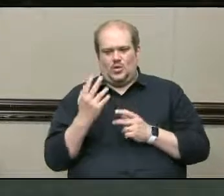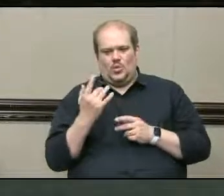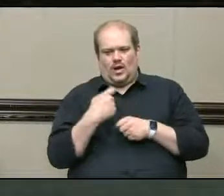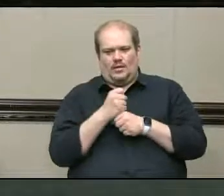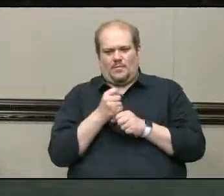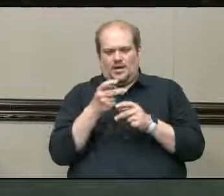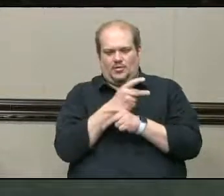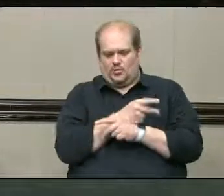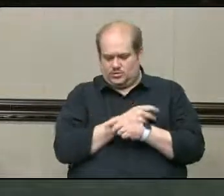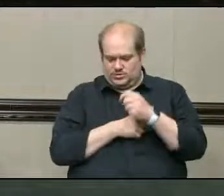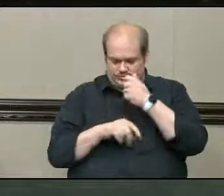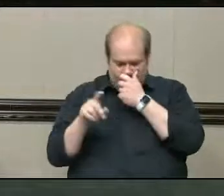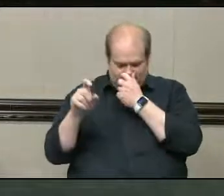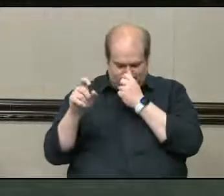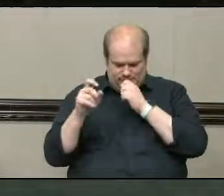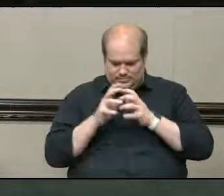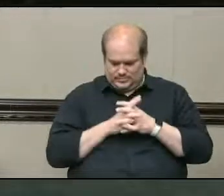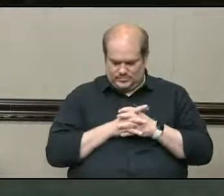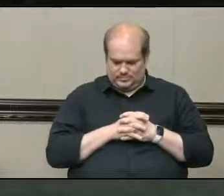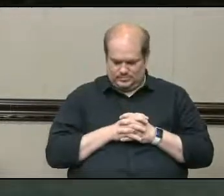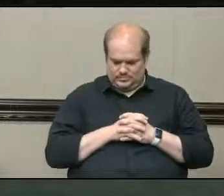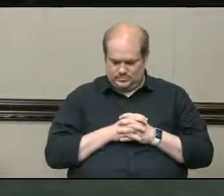make it worse?